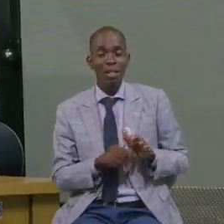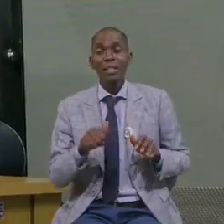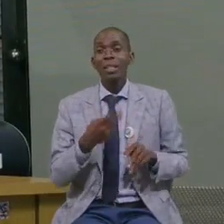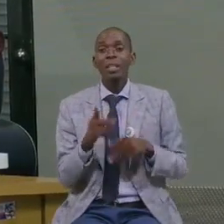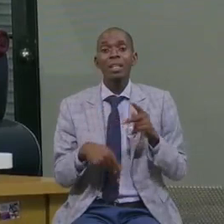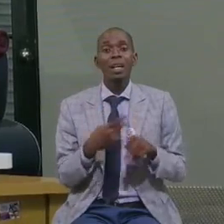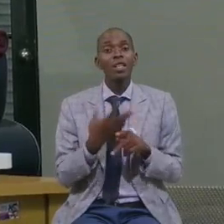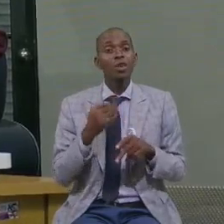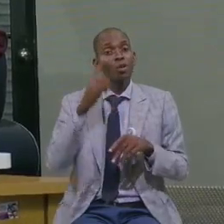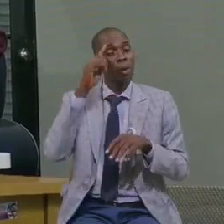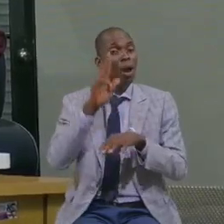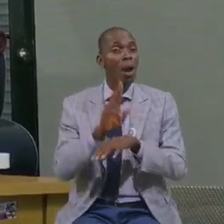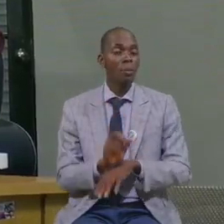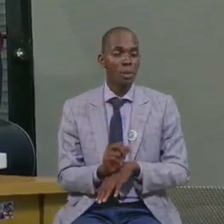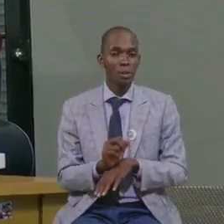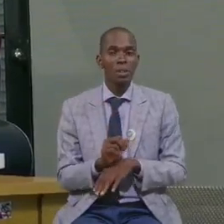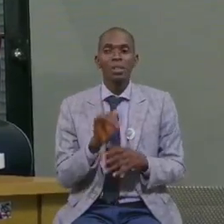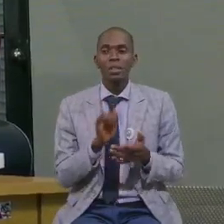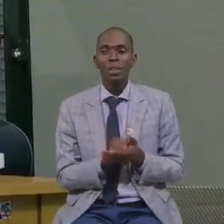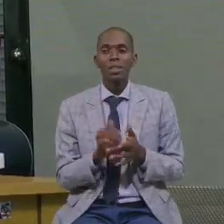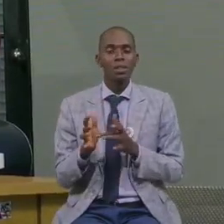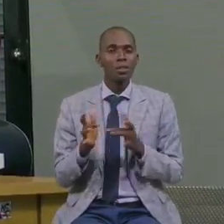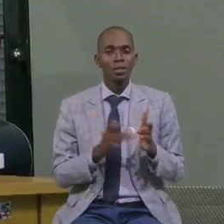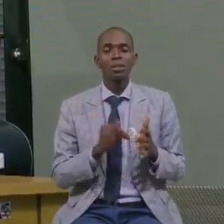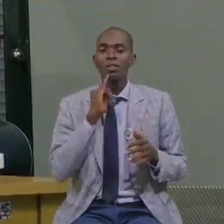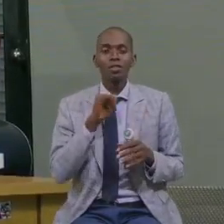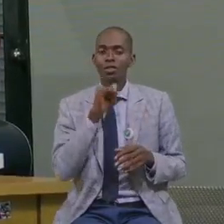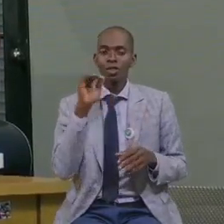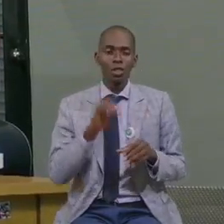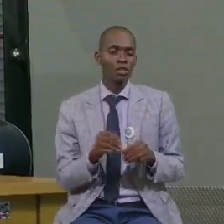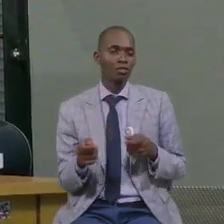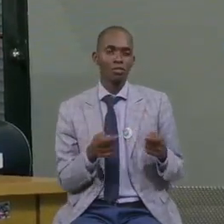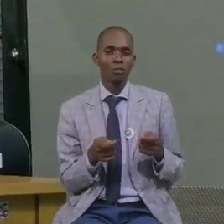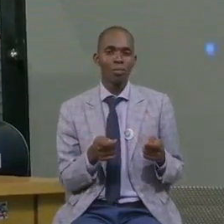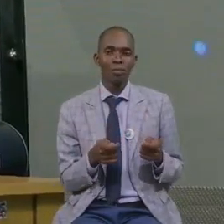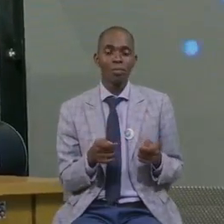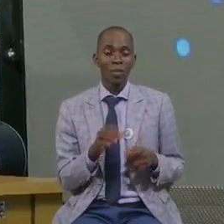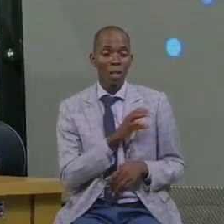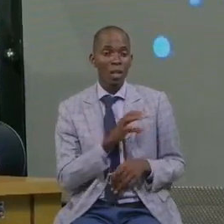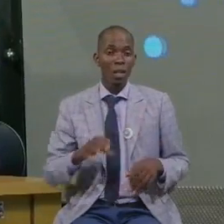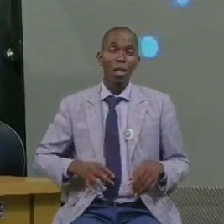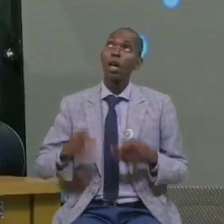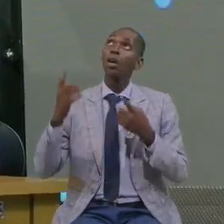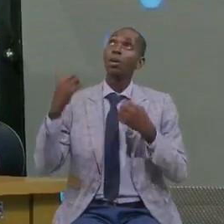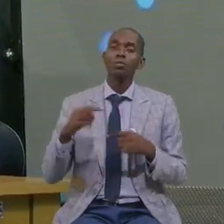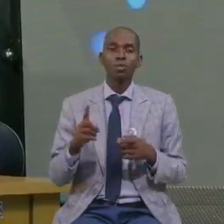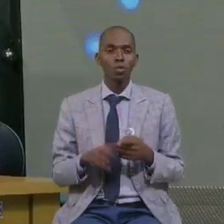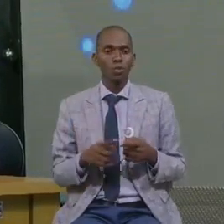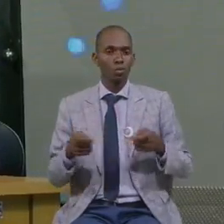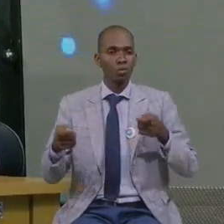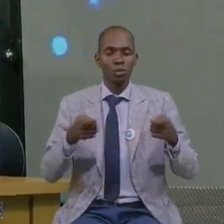that Christ is not in control. Christ comes to reign